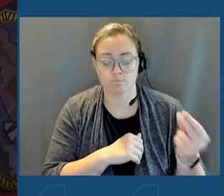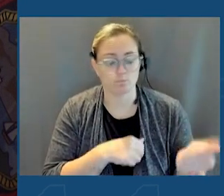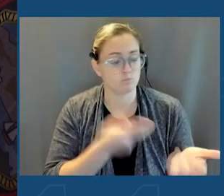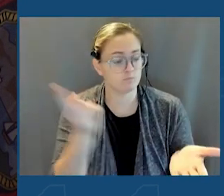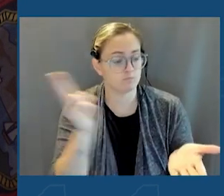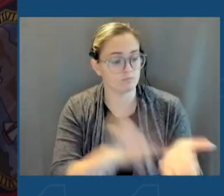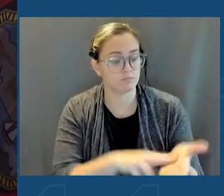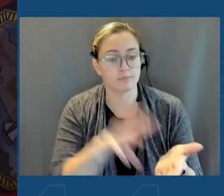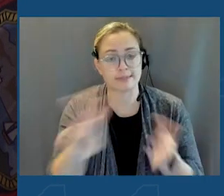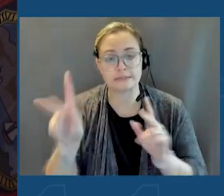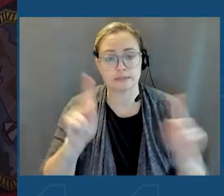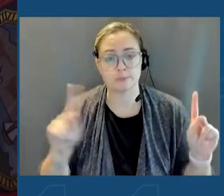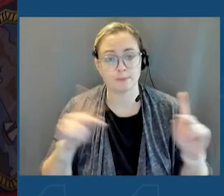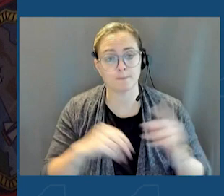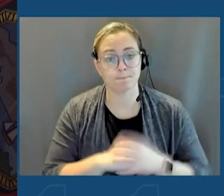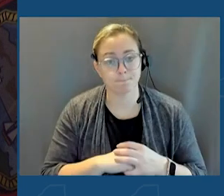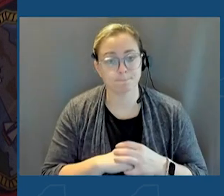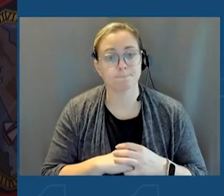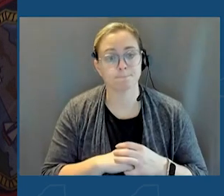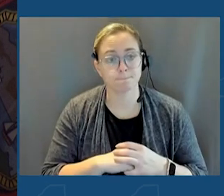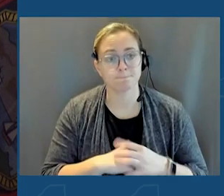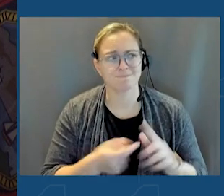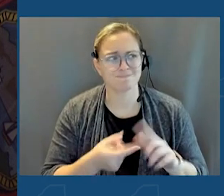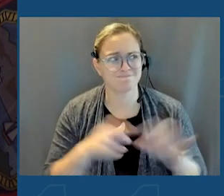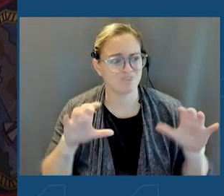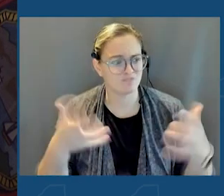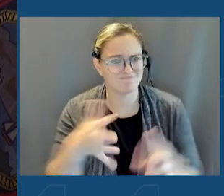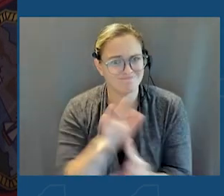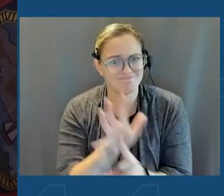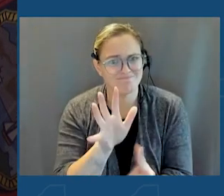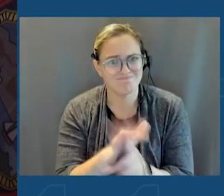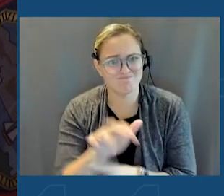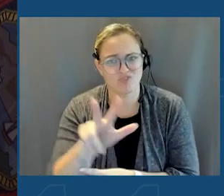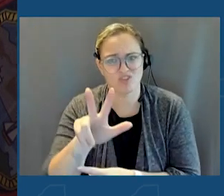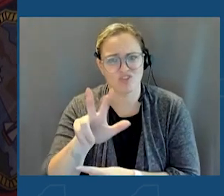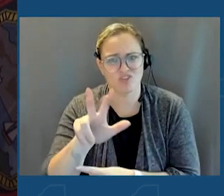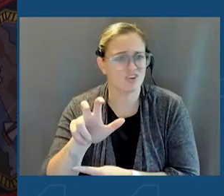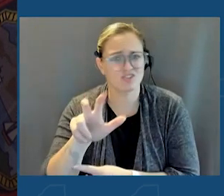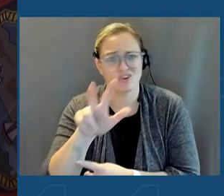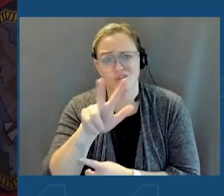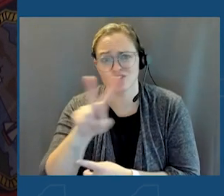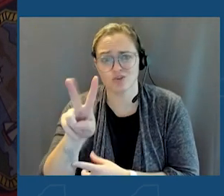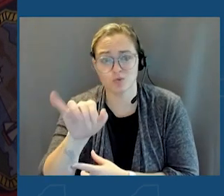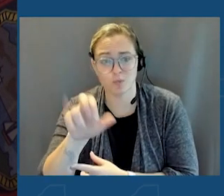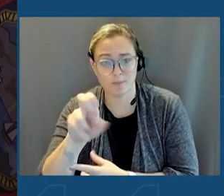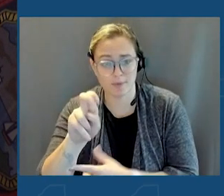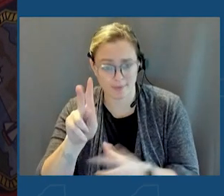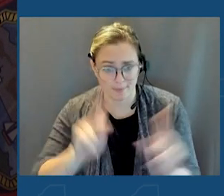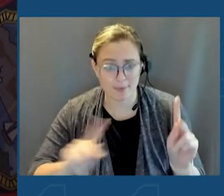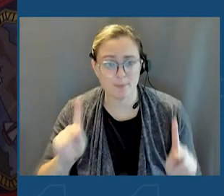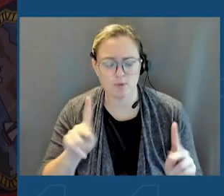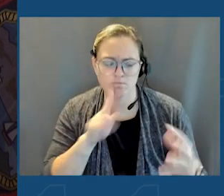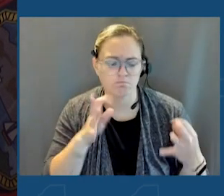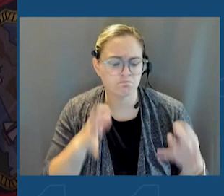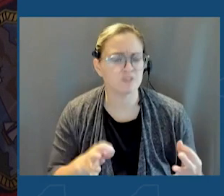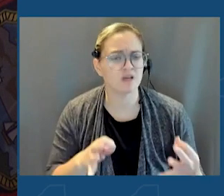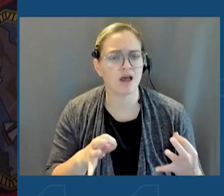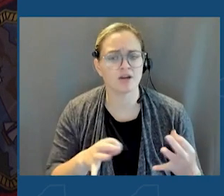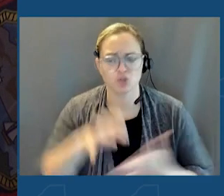people out of a population of 332 million decide to strip